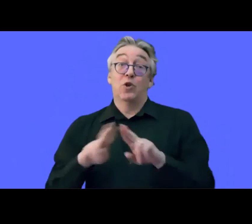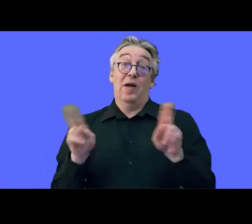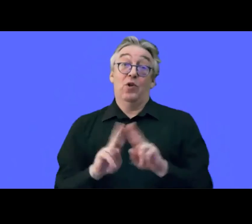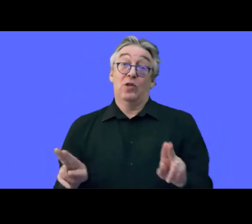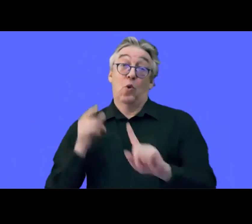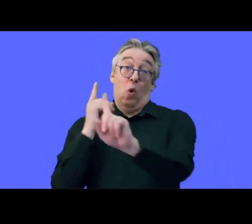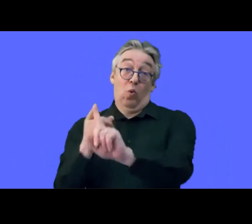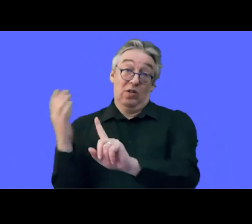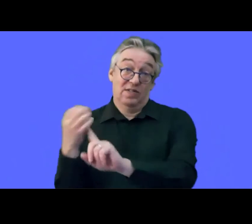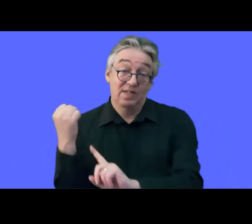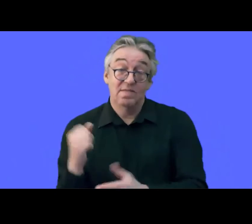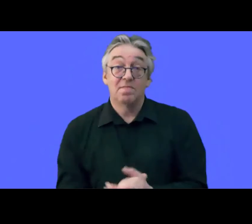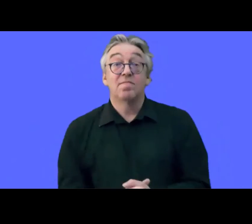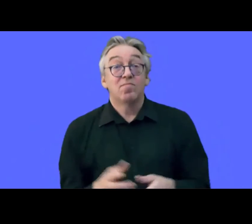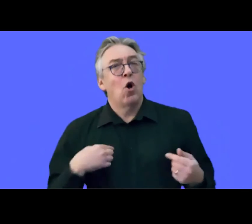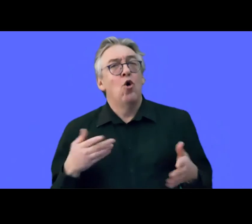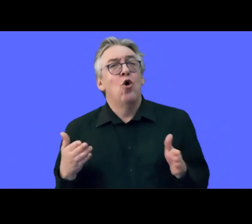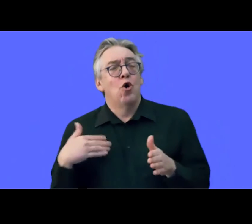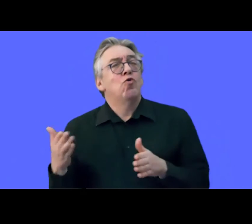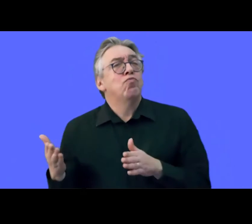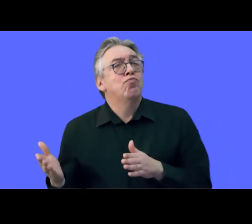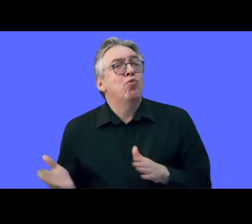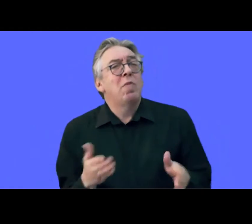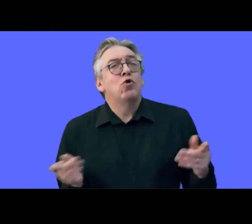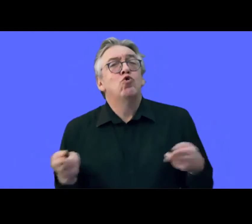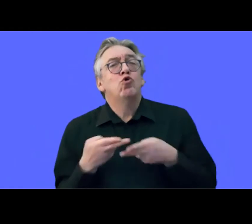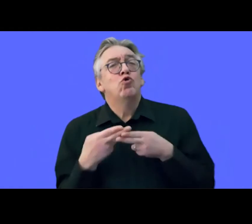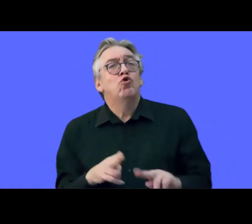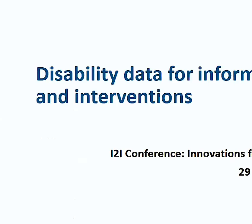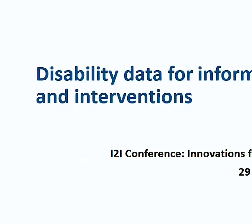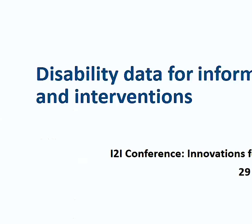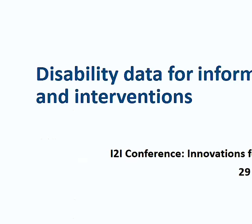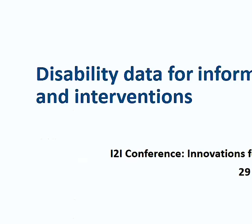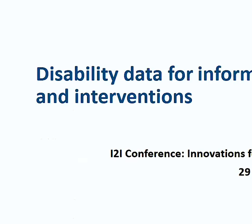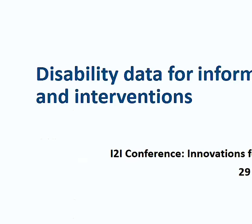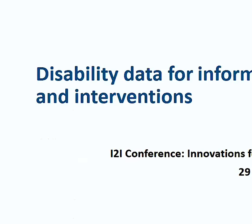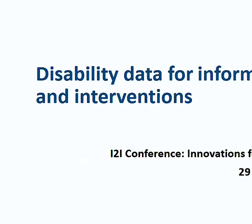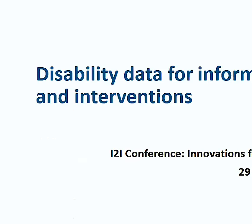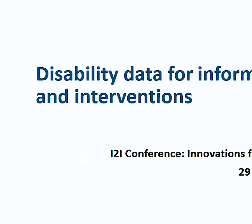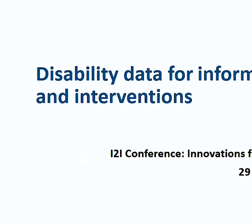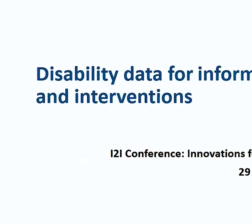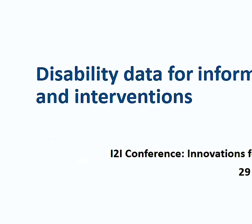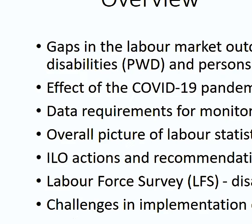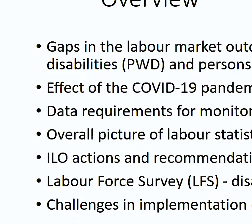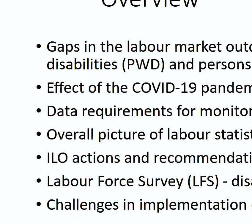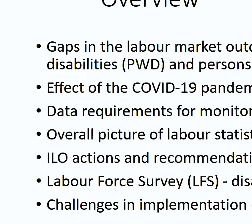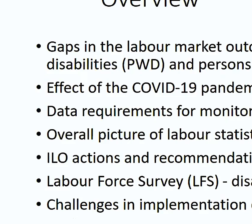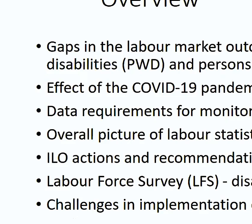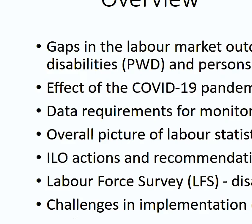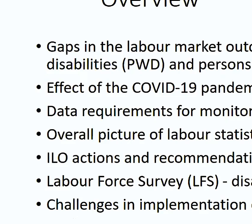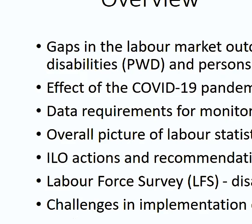goals. So I have prepared a short presentation, so I'll share my screen. Okay, so my